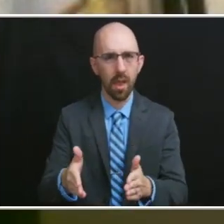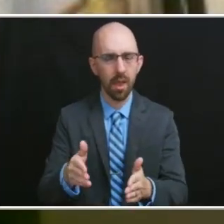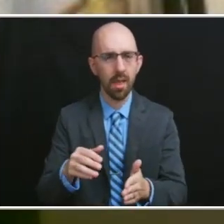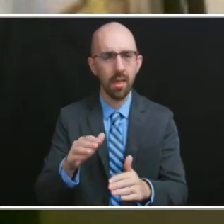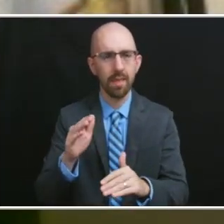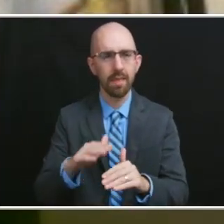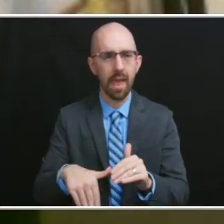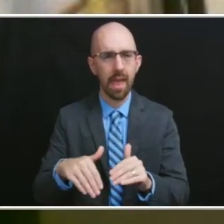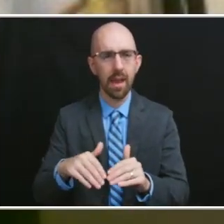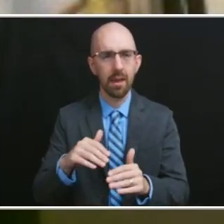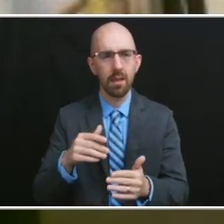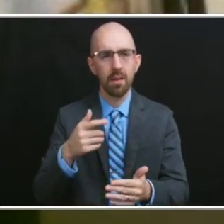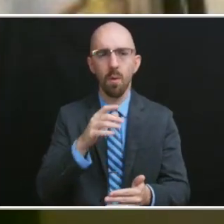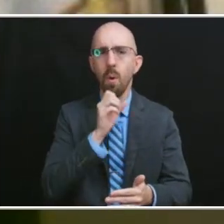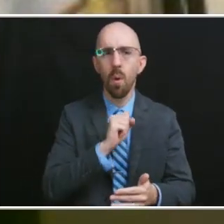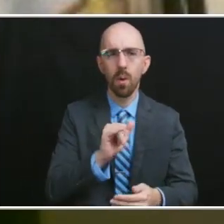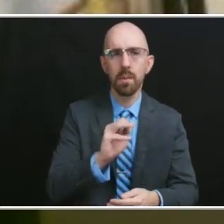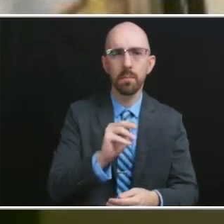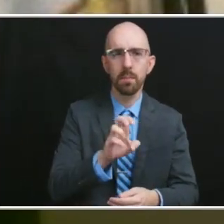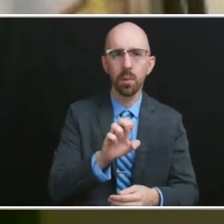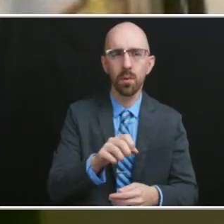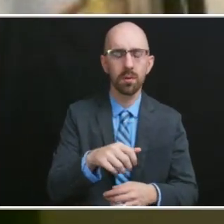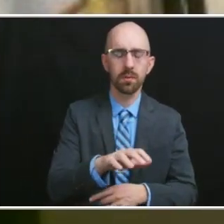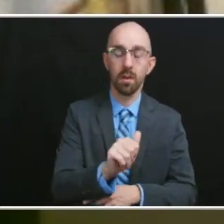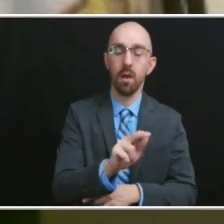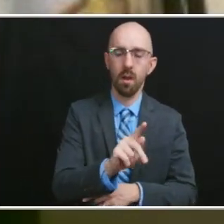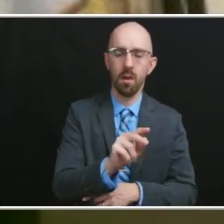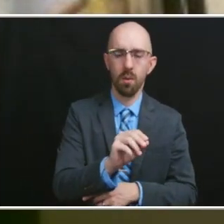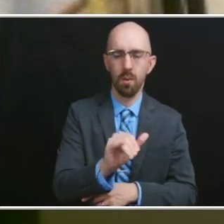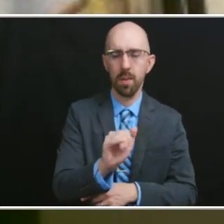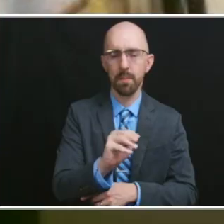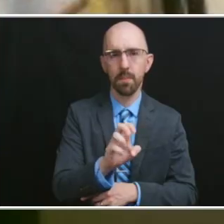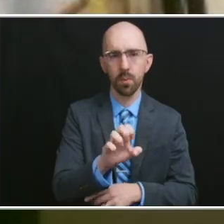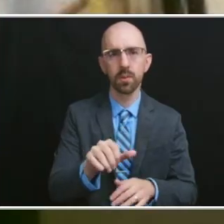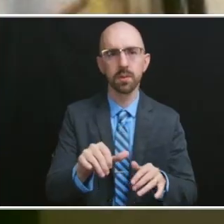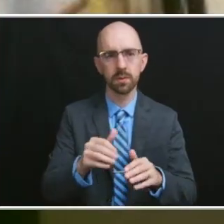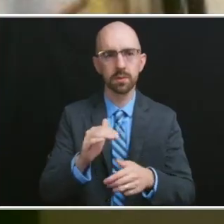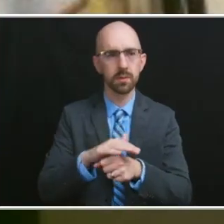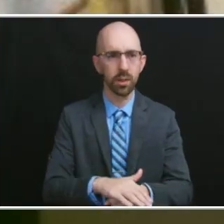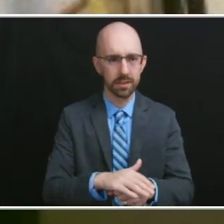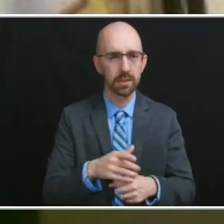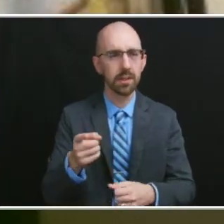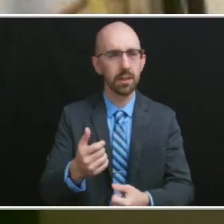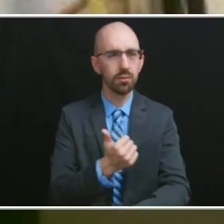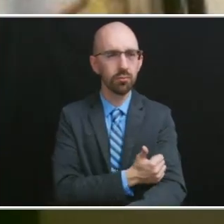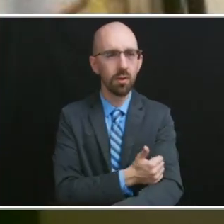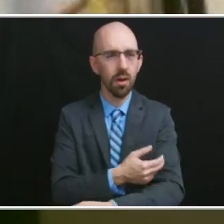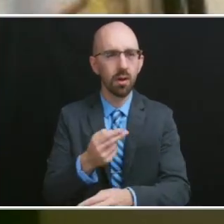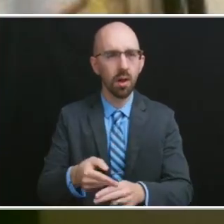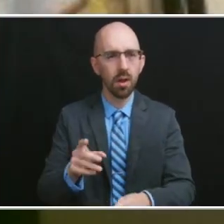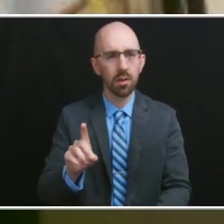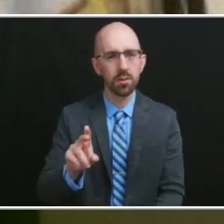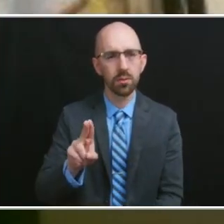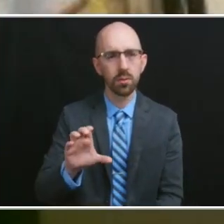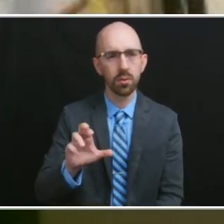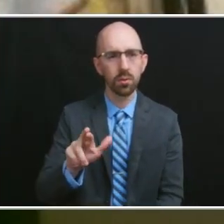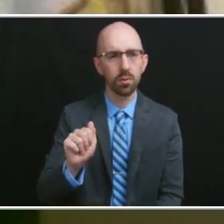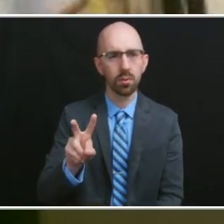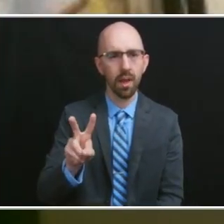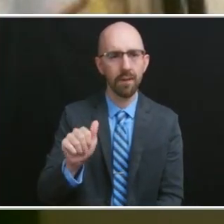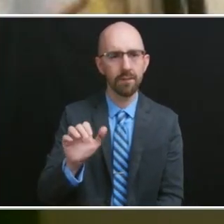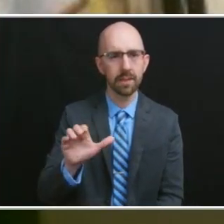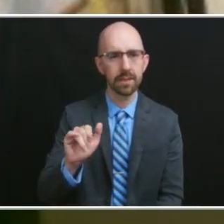older immunosuppressants that we use over the last 40 years. For example, there's a drug called deucravacitinib, which is available now in the market to